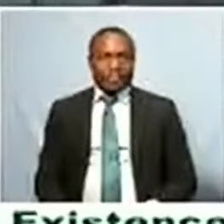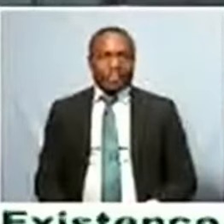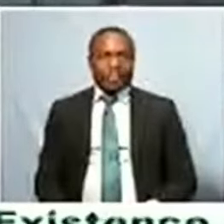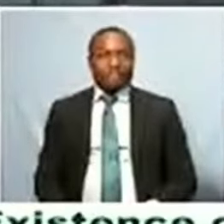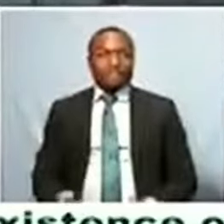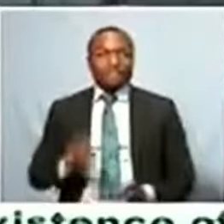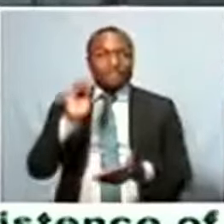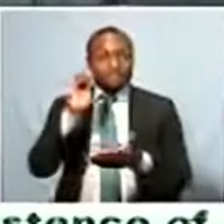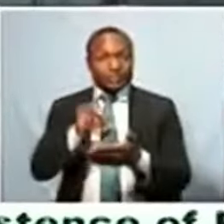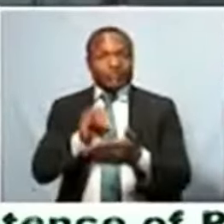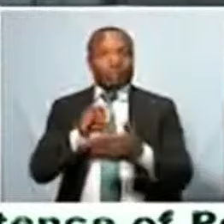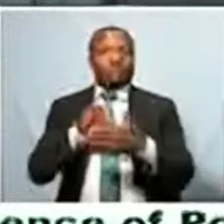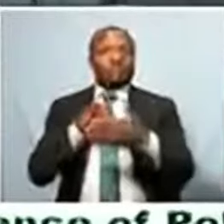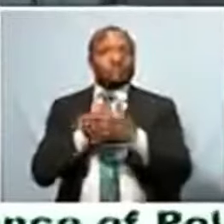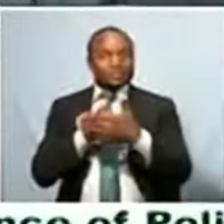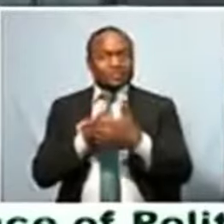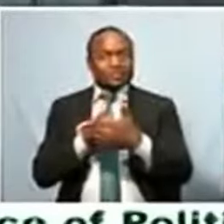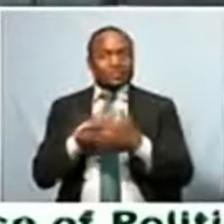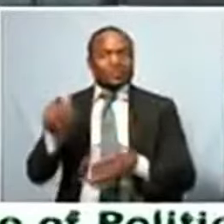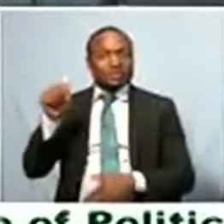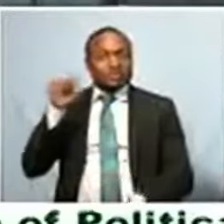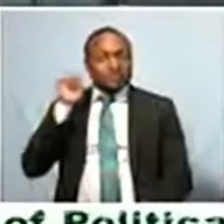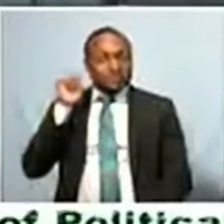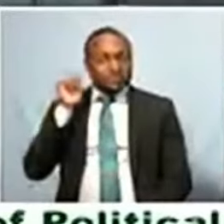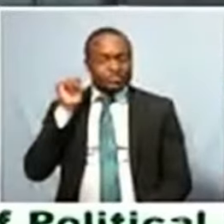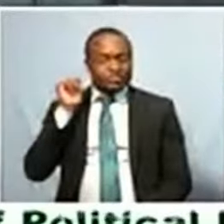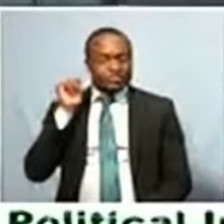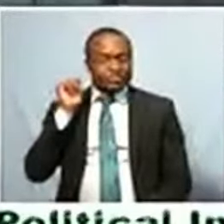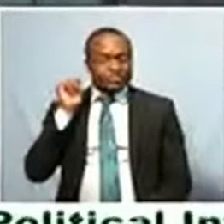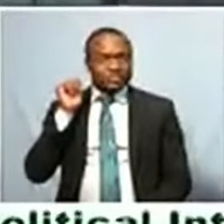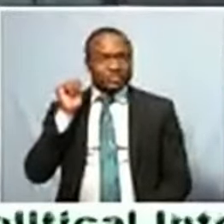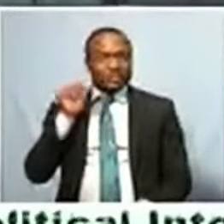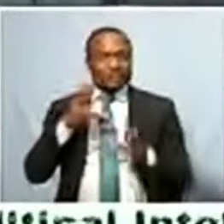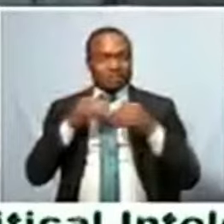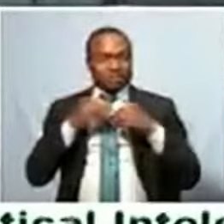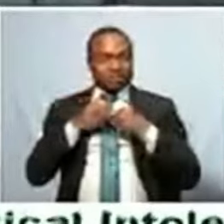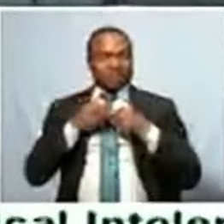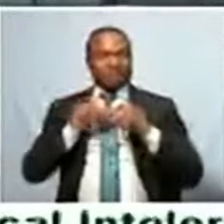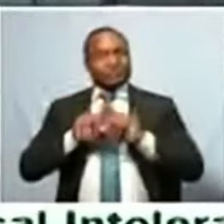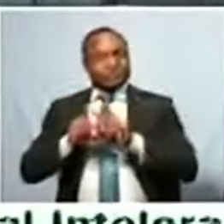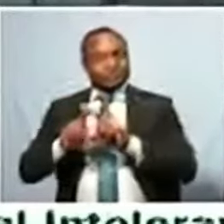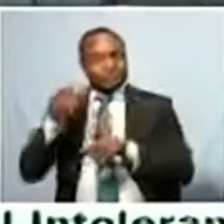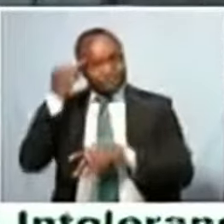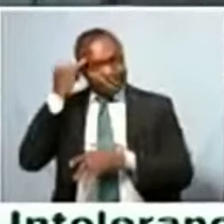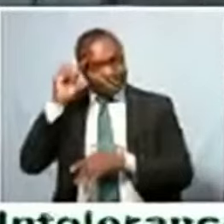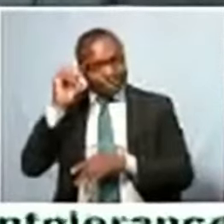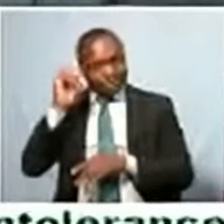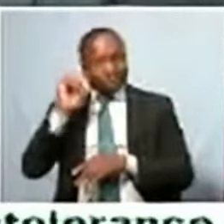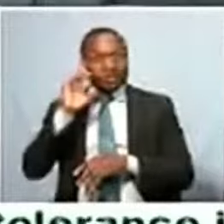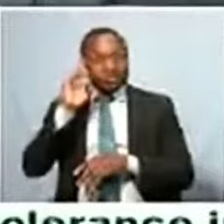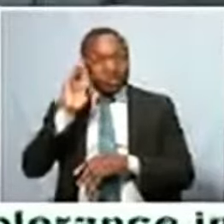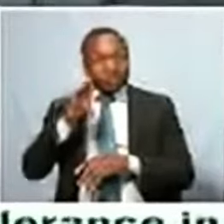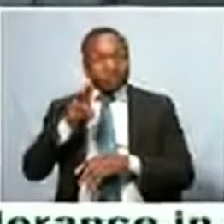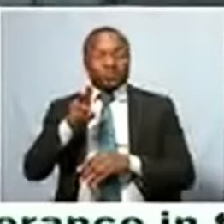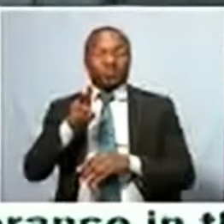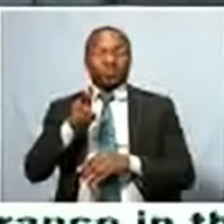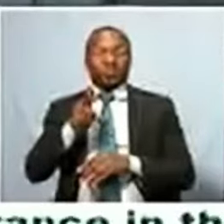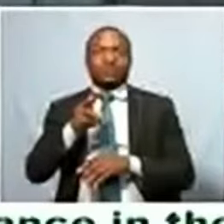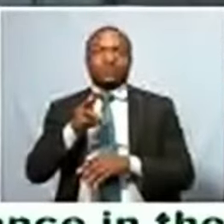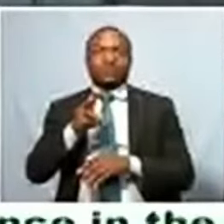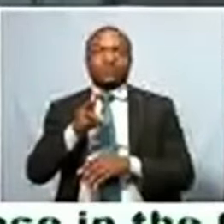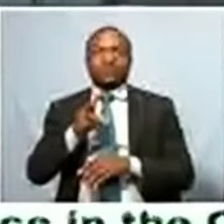Imposing restrictions, refusal to accept diversity will be rare